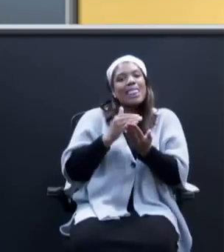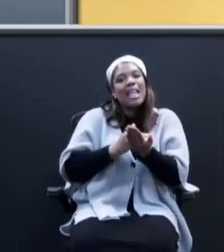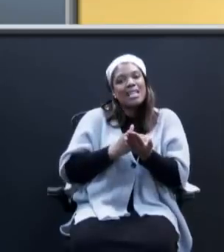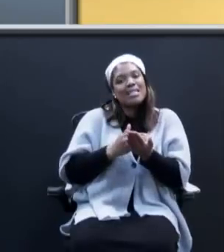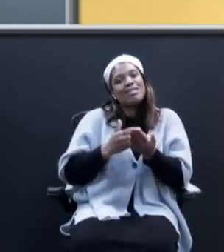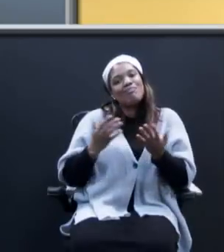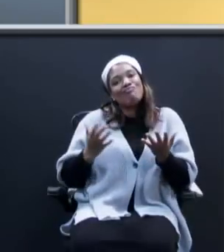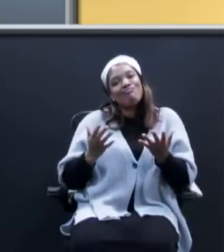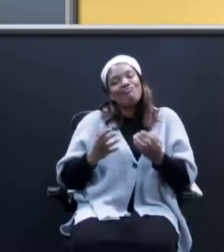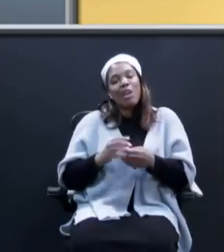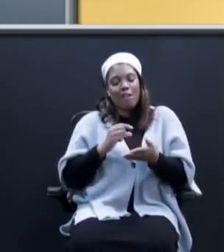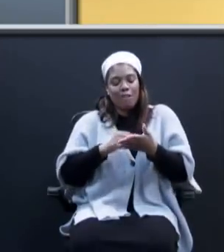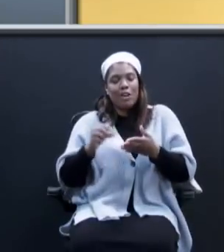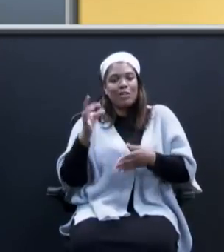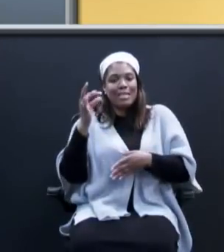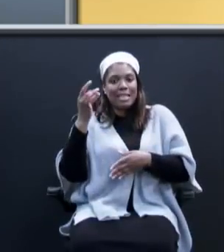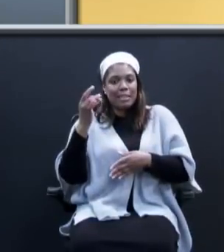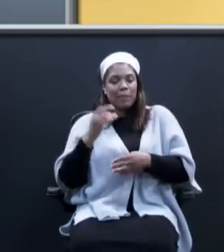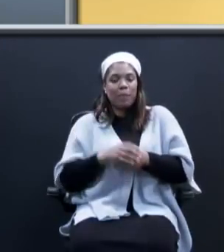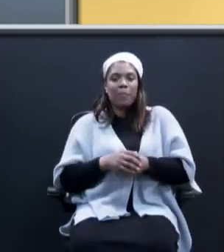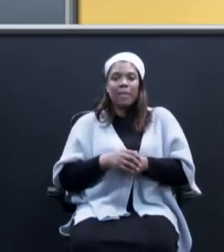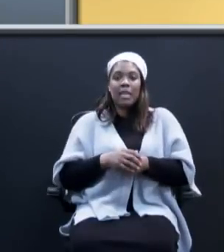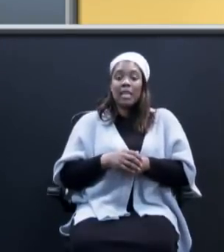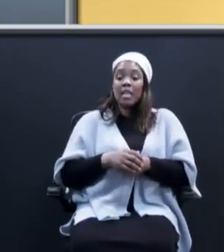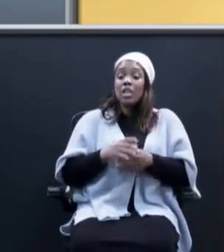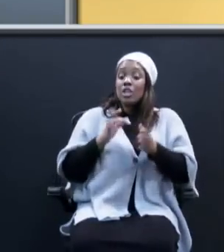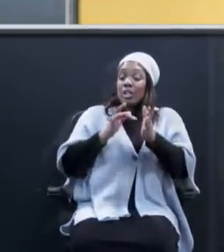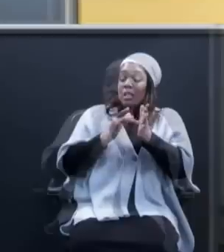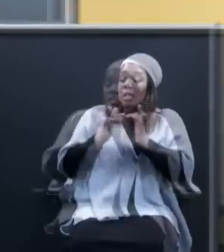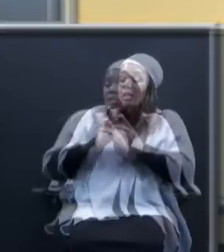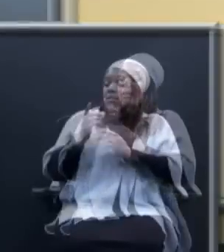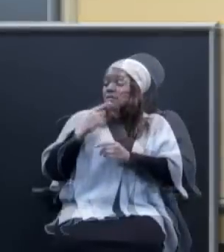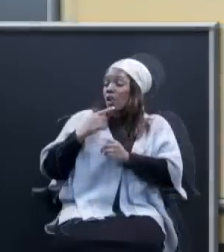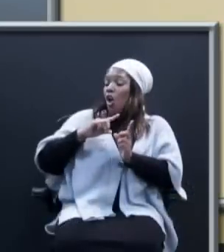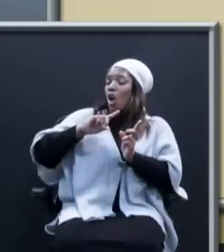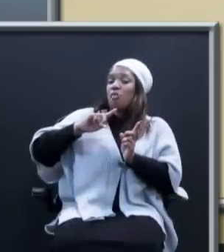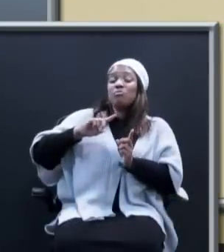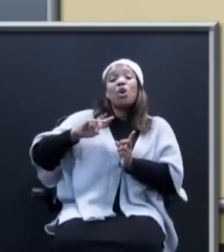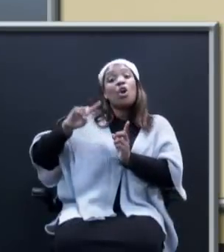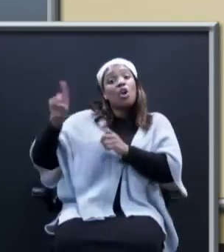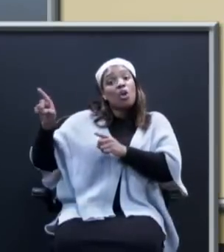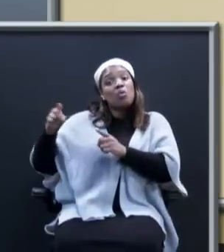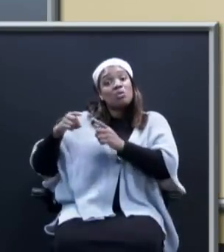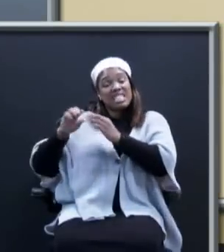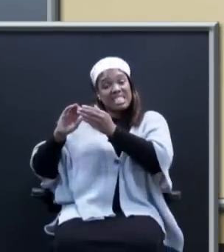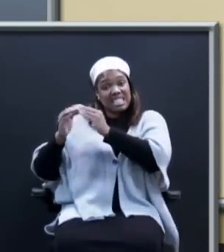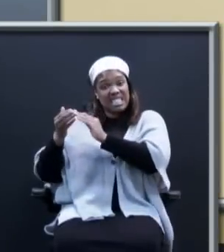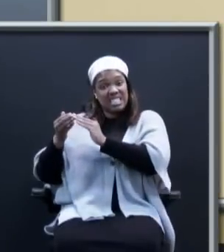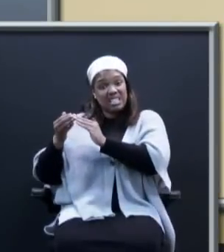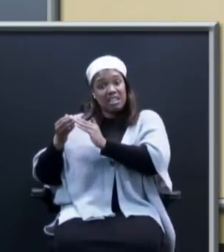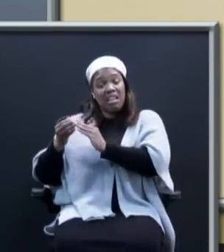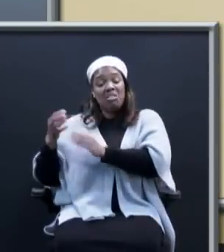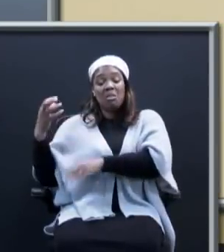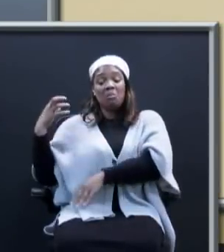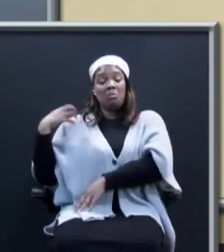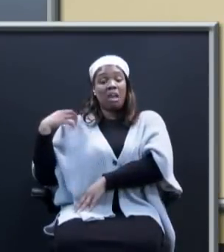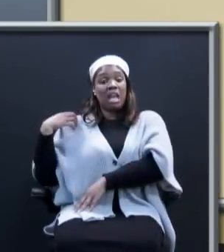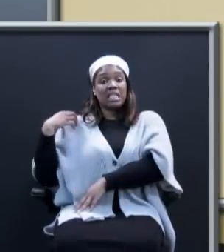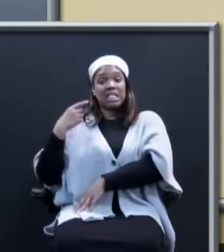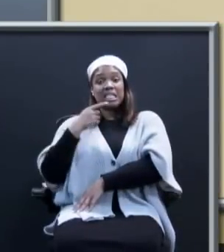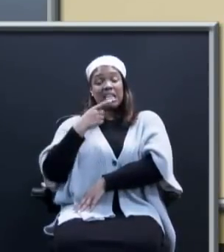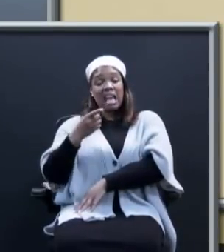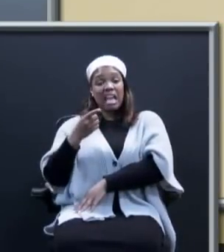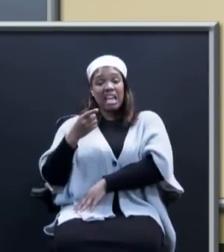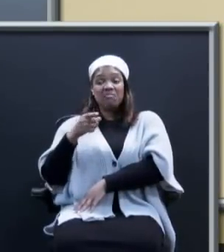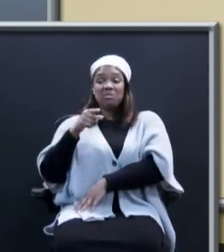We're in verse 18. Go ahead. And he said, go into the city to such a man uh-huh. and say unto him, The master saith, my time is at